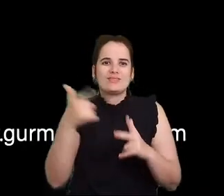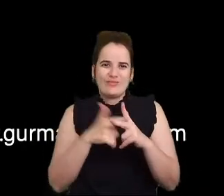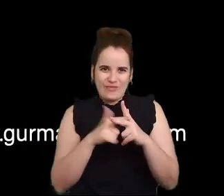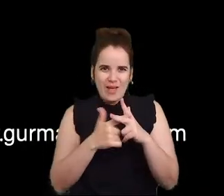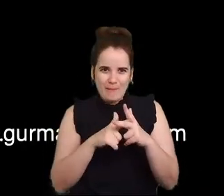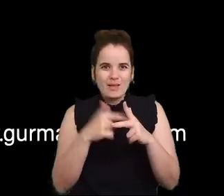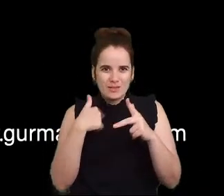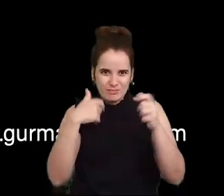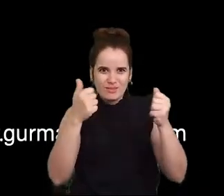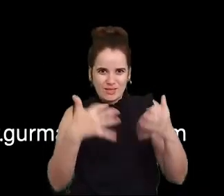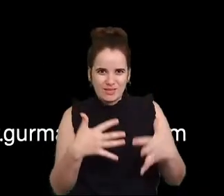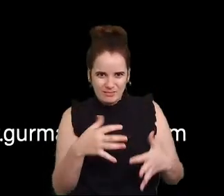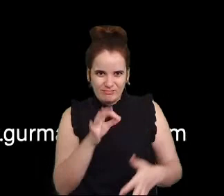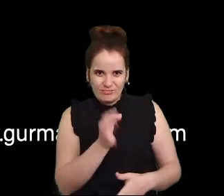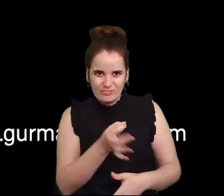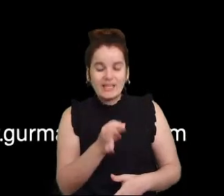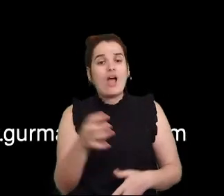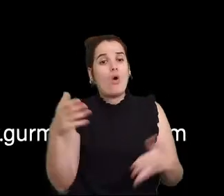that.